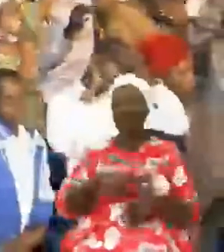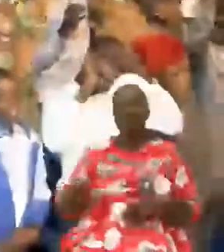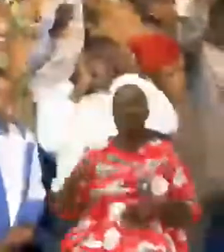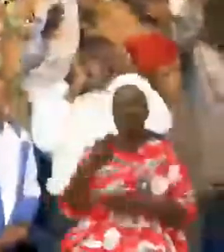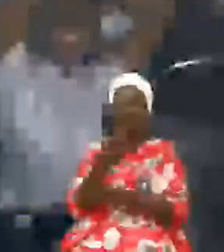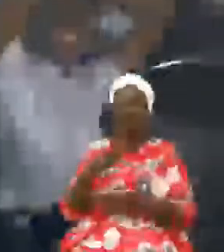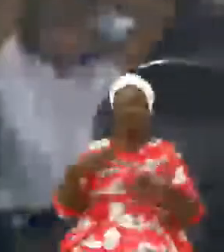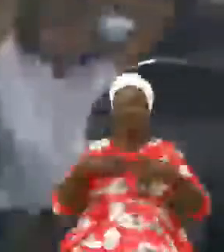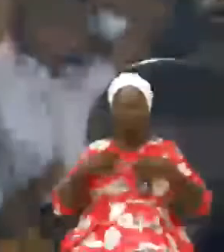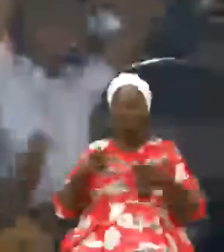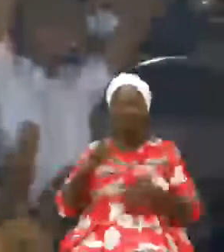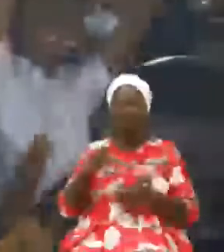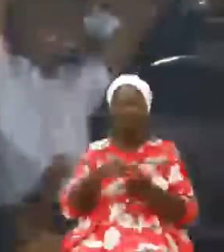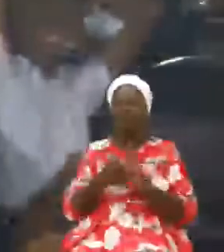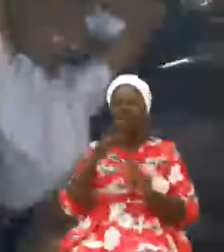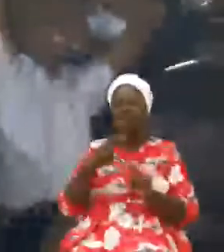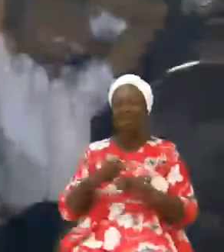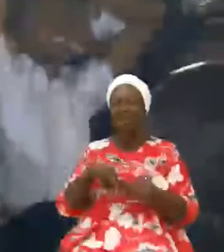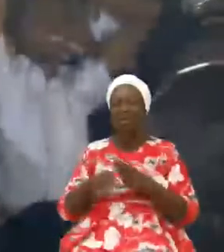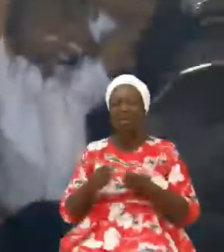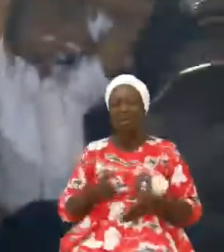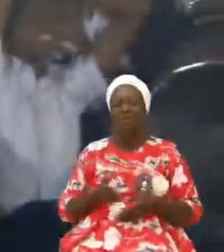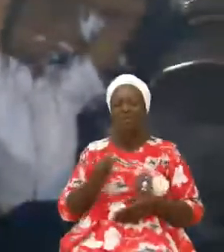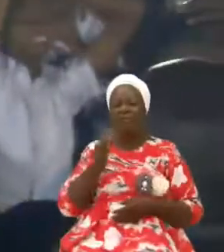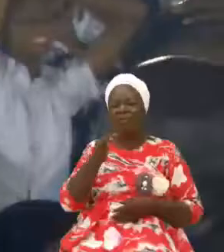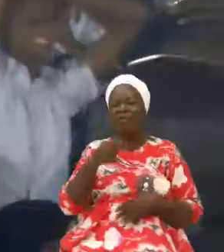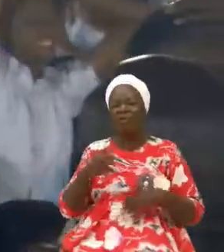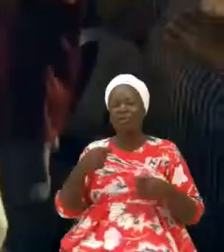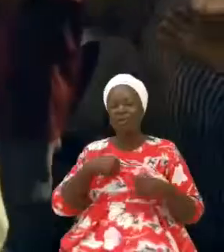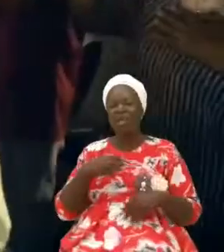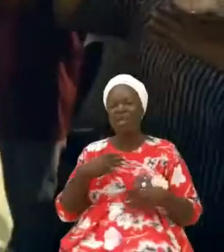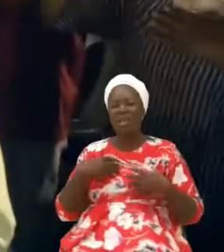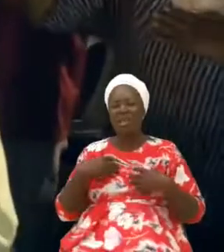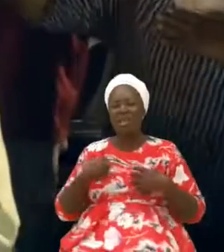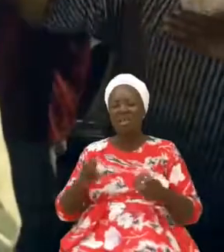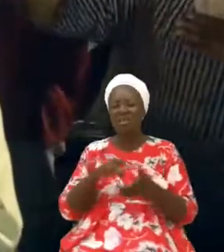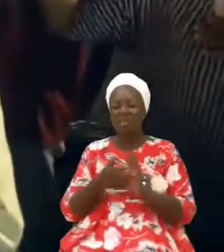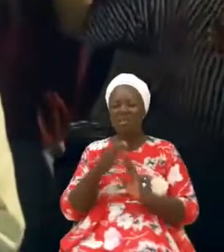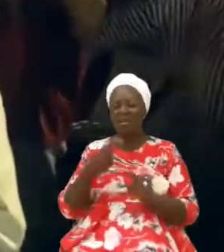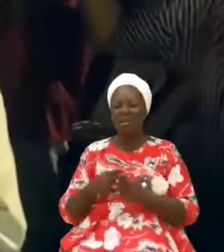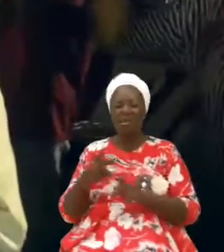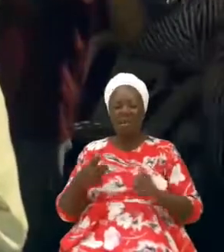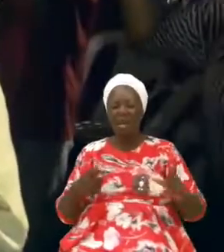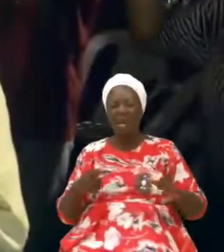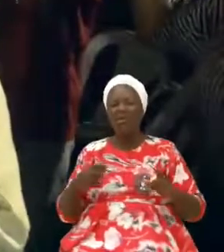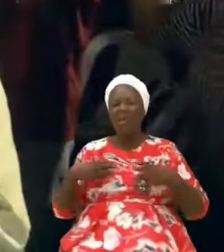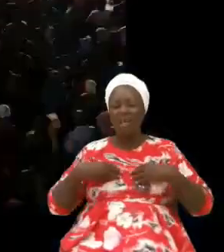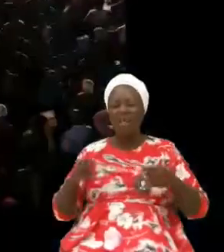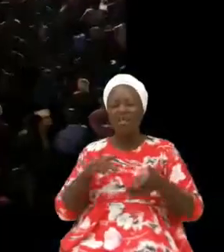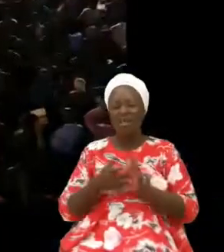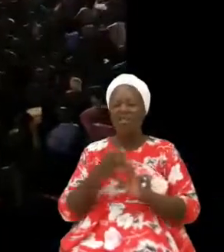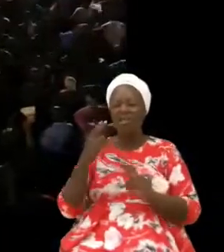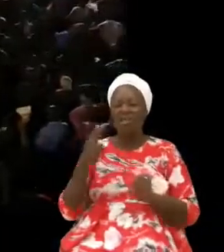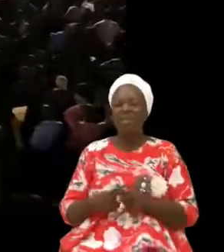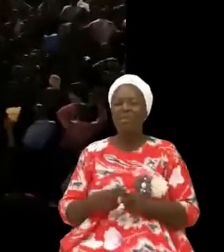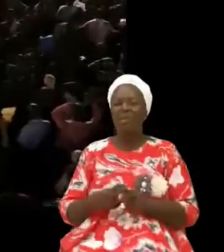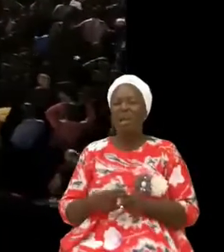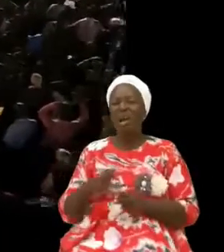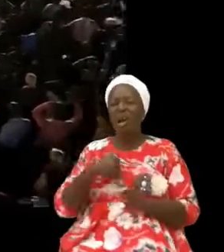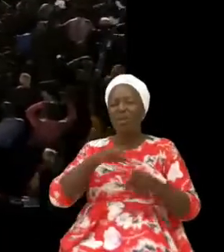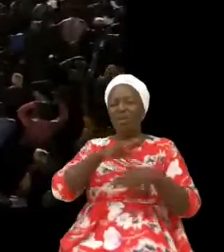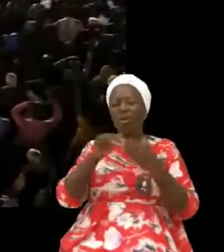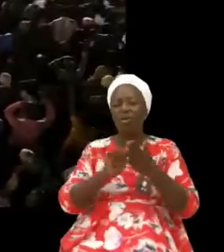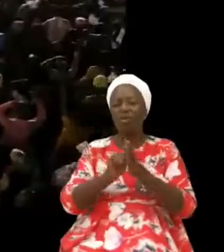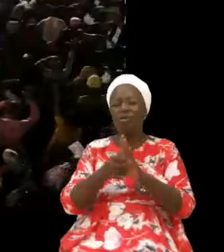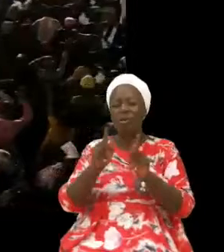we're healed. On my right hand, healed. In front of me, healed. On the left